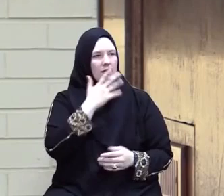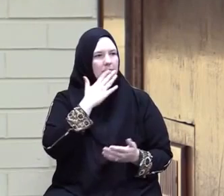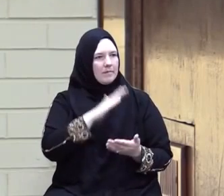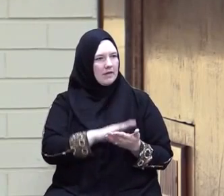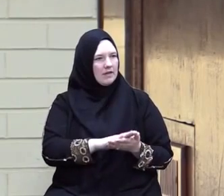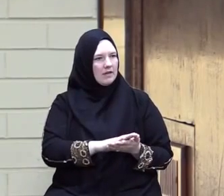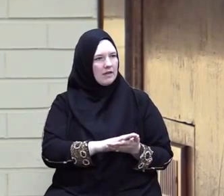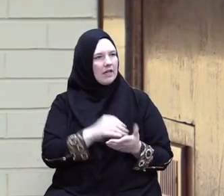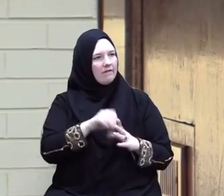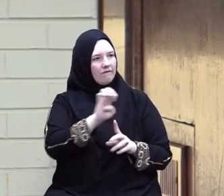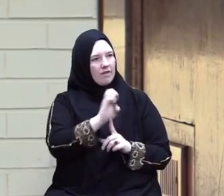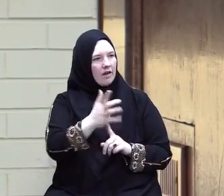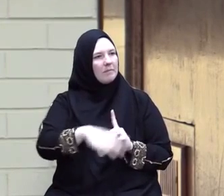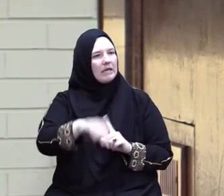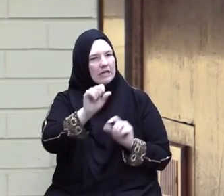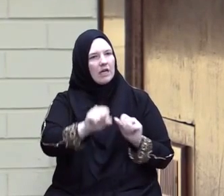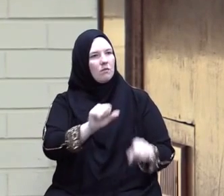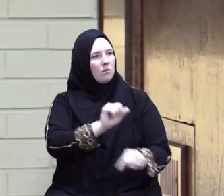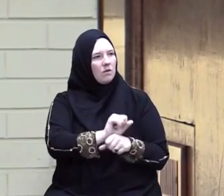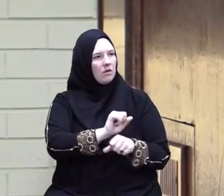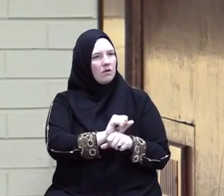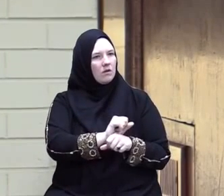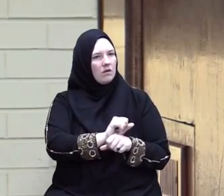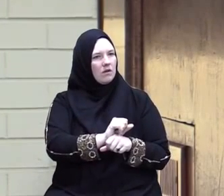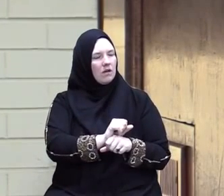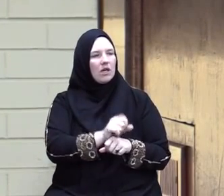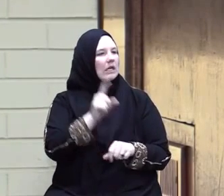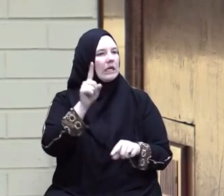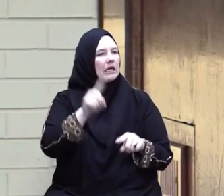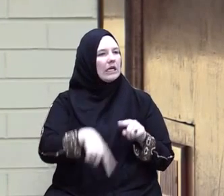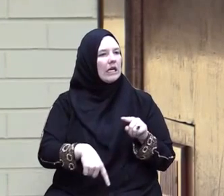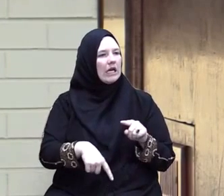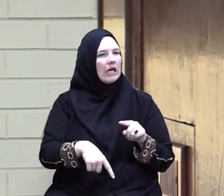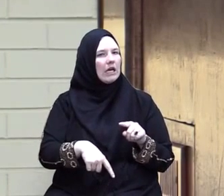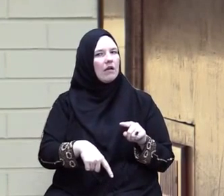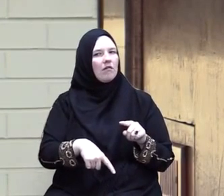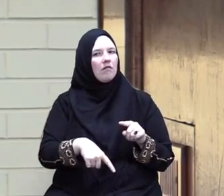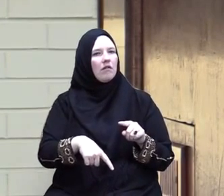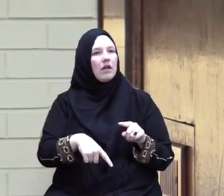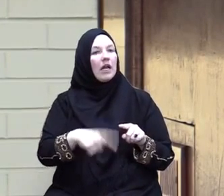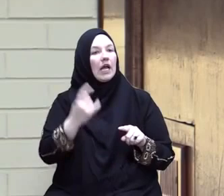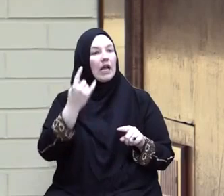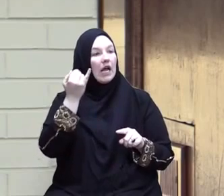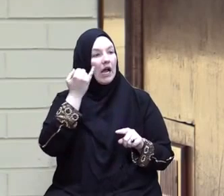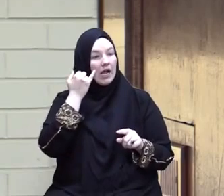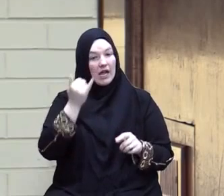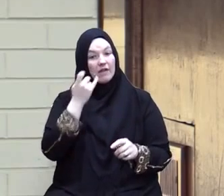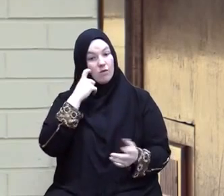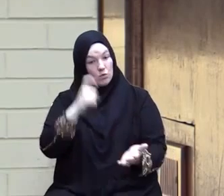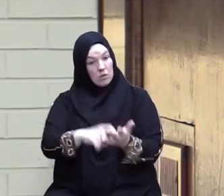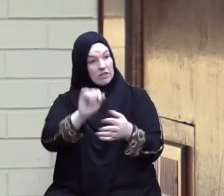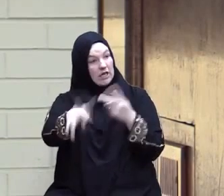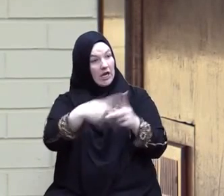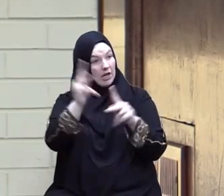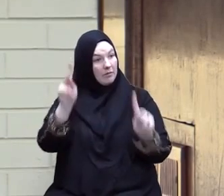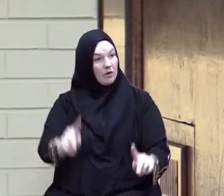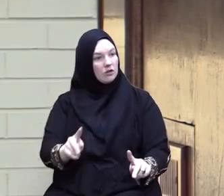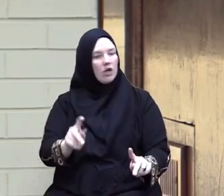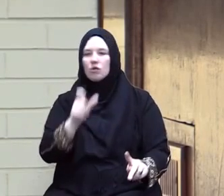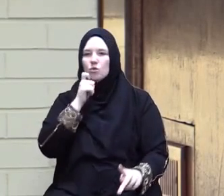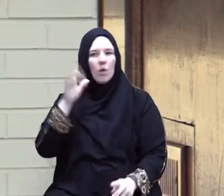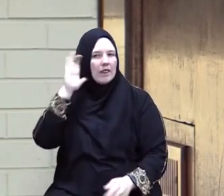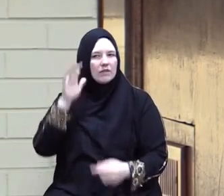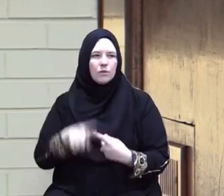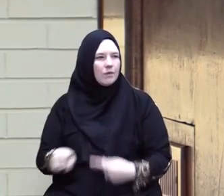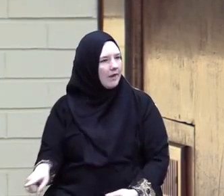have an environment in which they can work. So if they cannot win your ears, if they cannot entice you to join them, at least